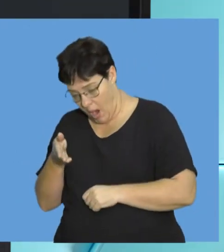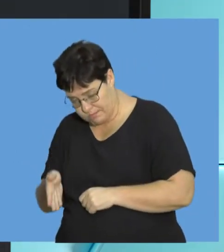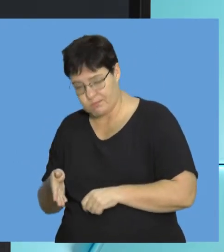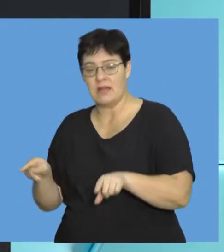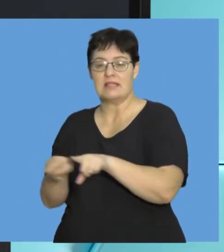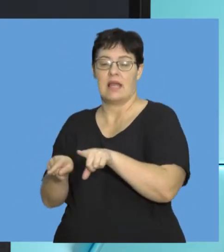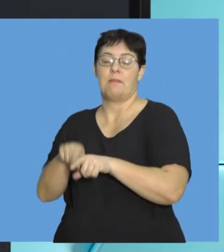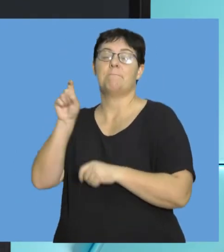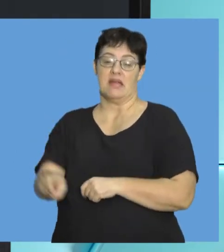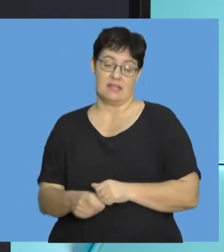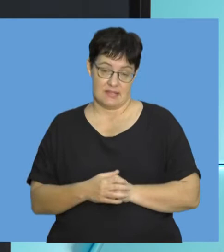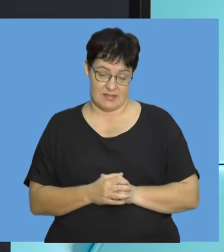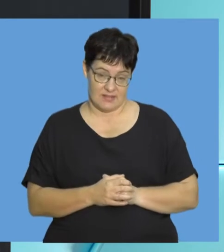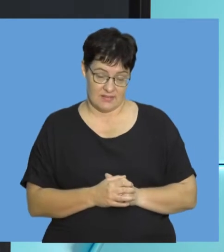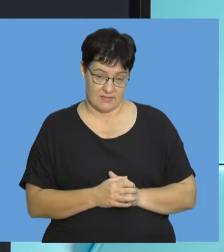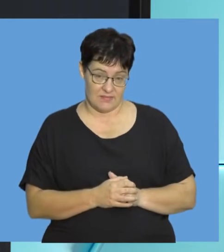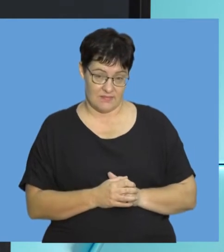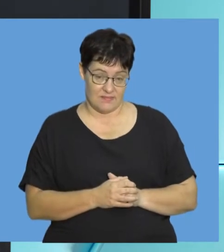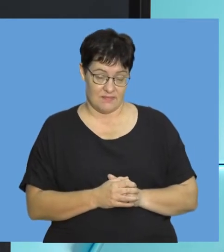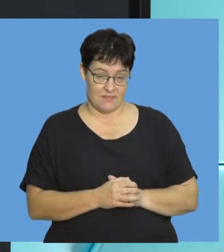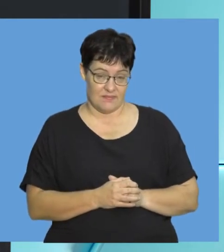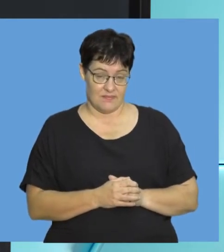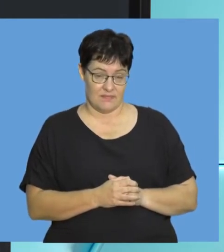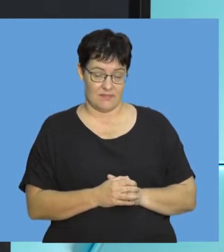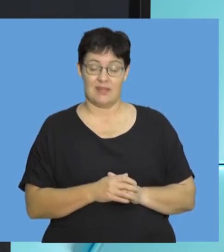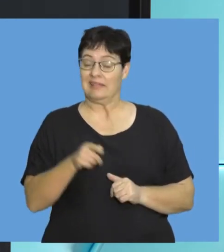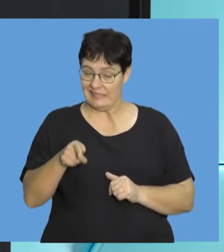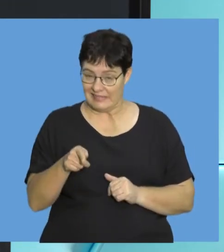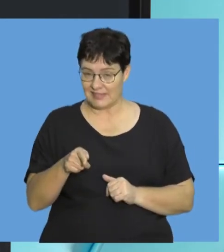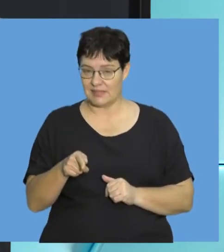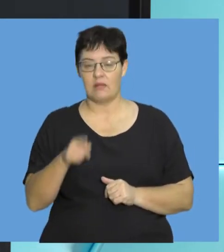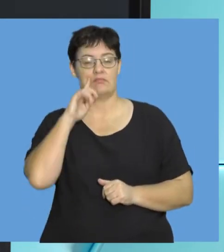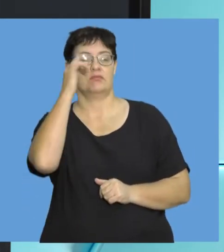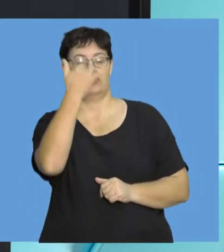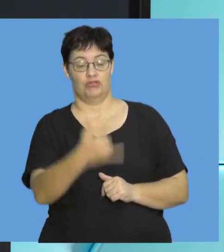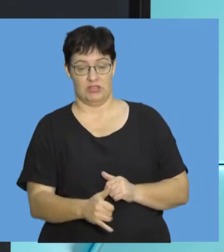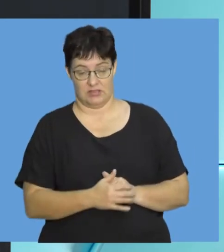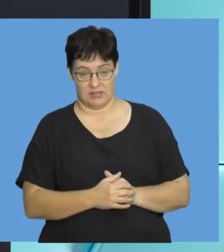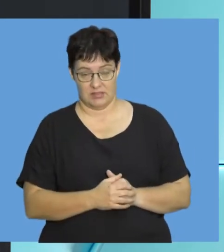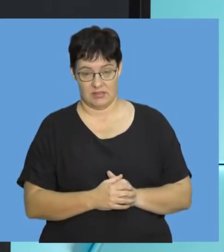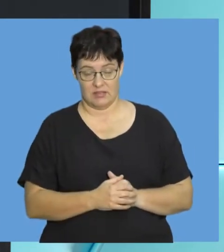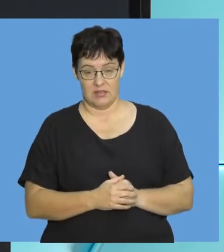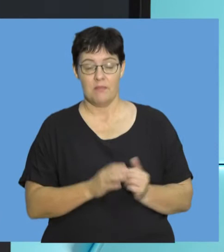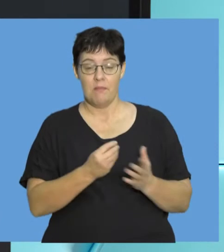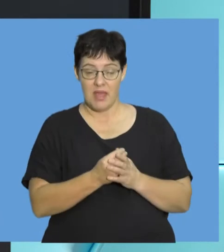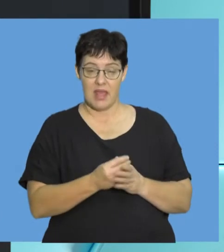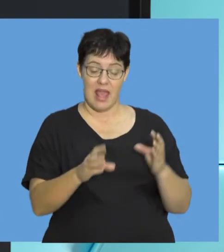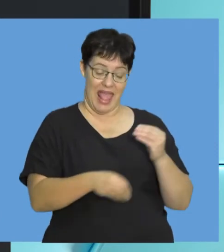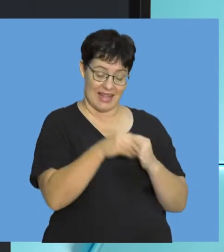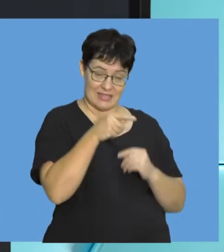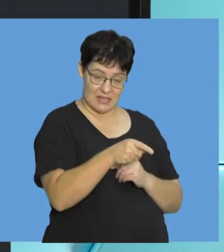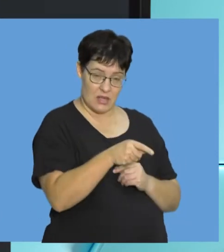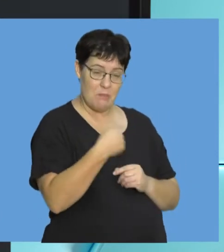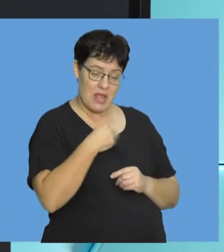be equal to what you get on the right-hand side. That's what the checking is. So if I substitute what